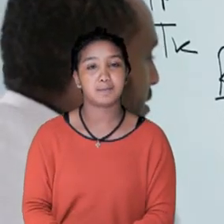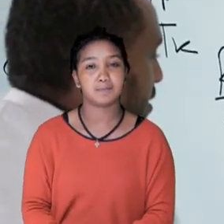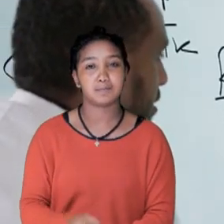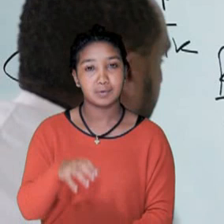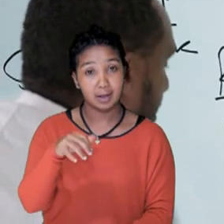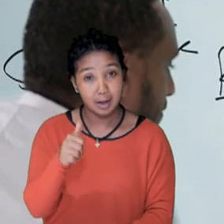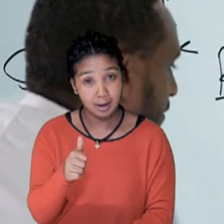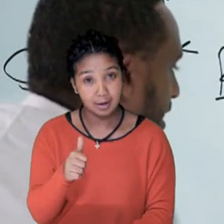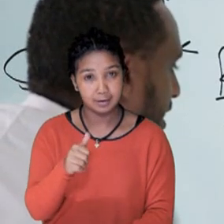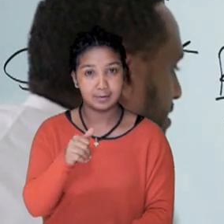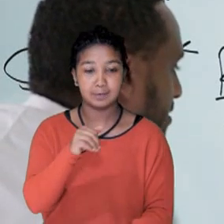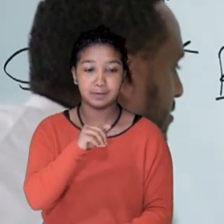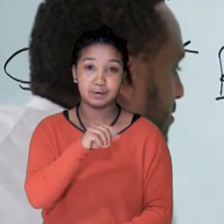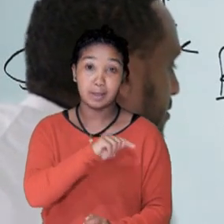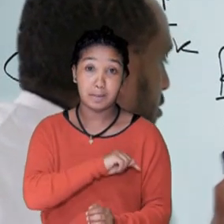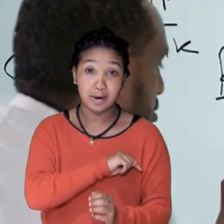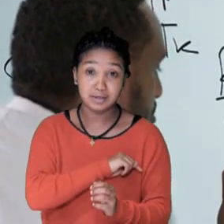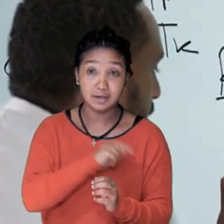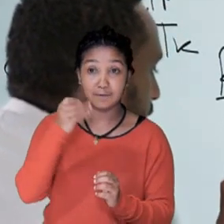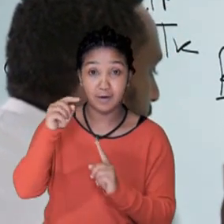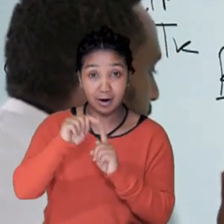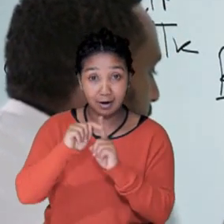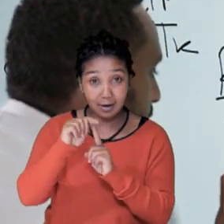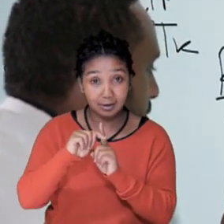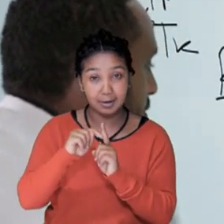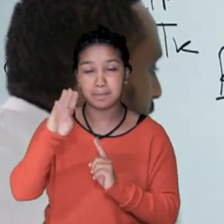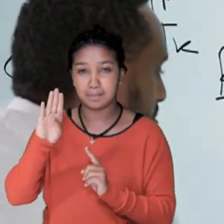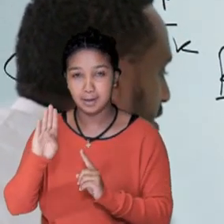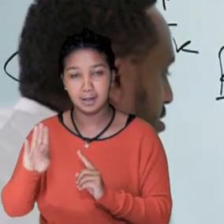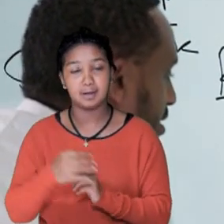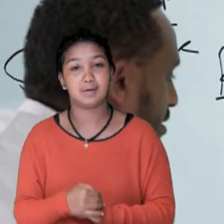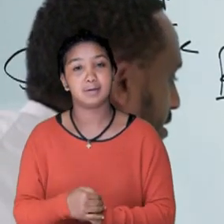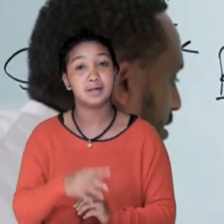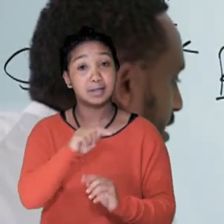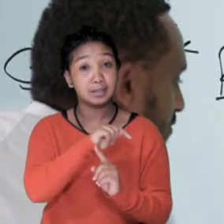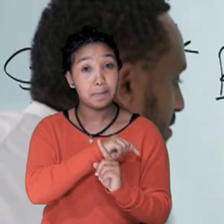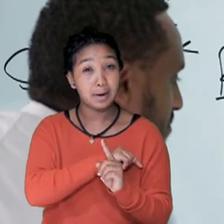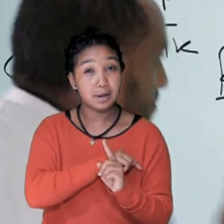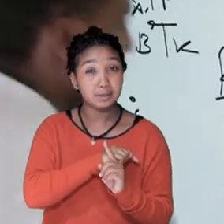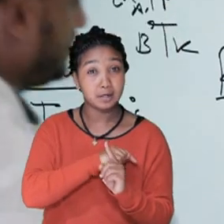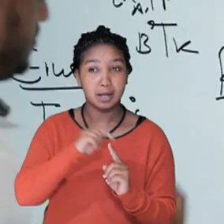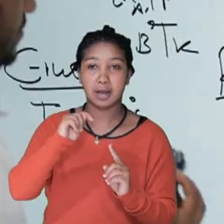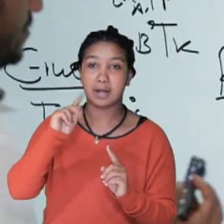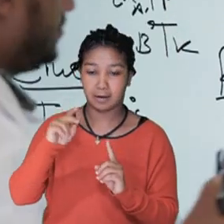temperature in Fahrenheit. B, temperature in Kelvin.